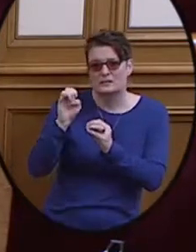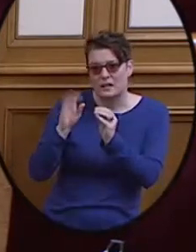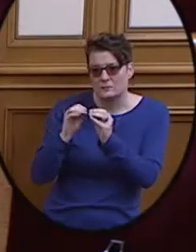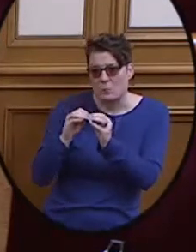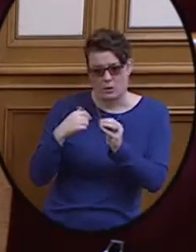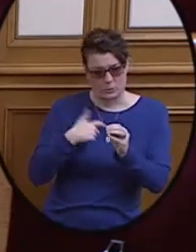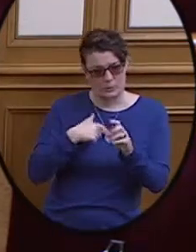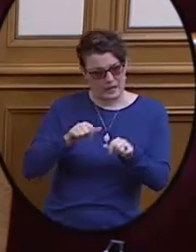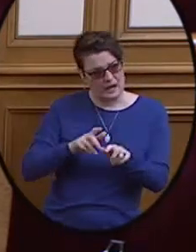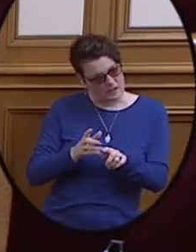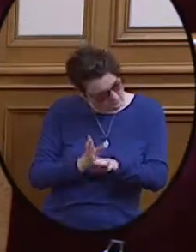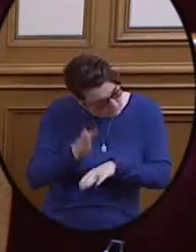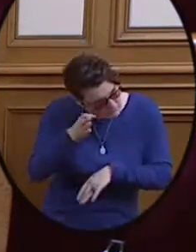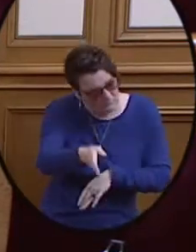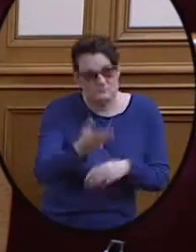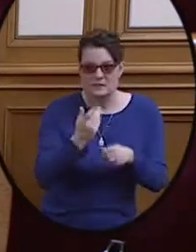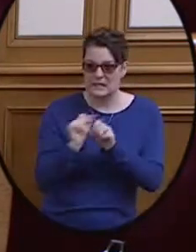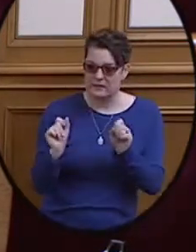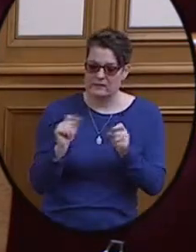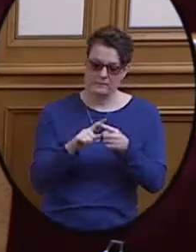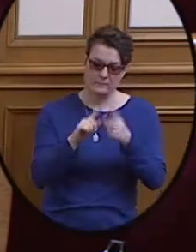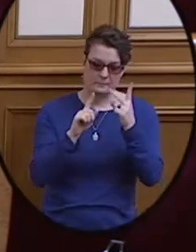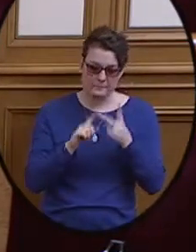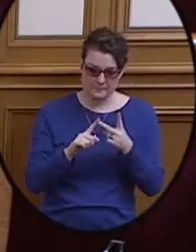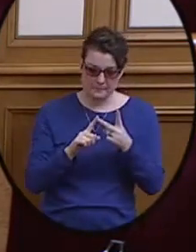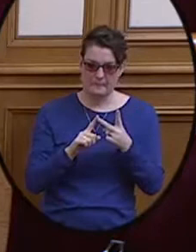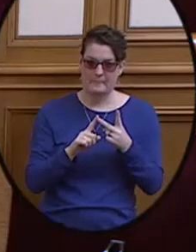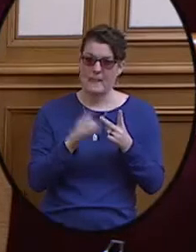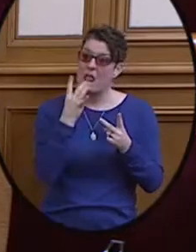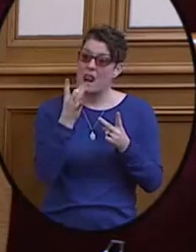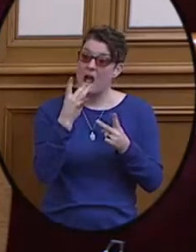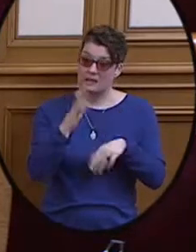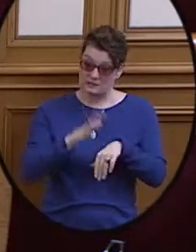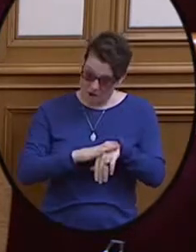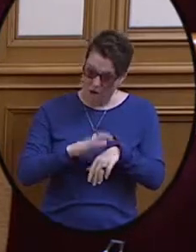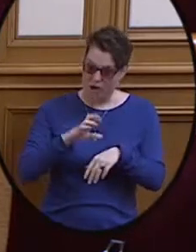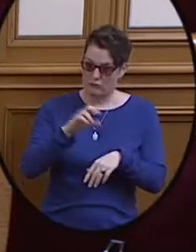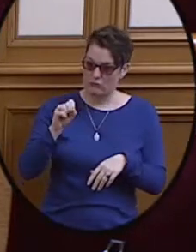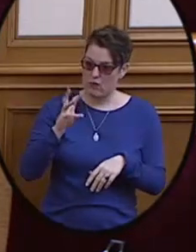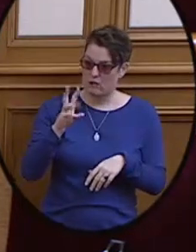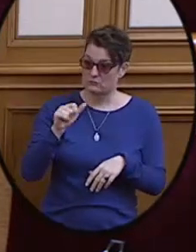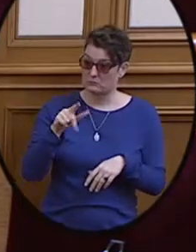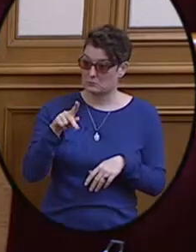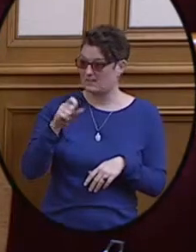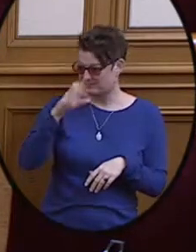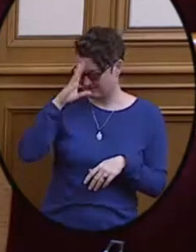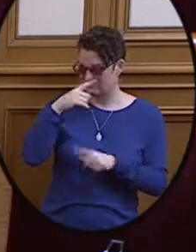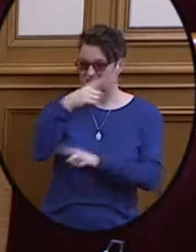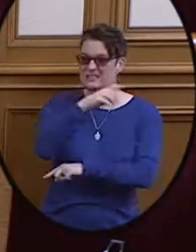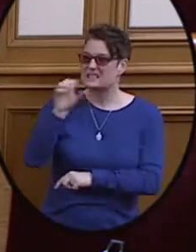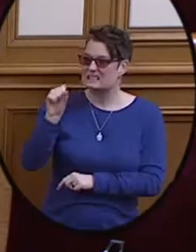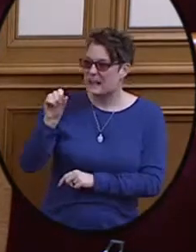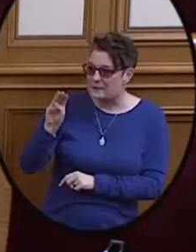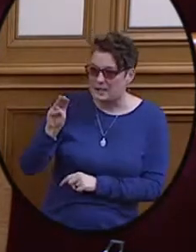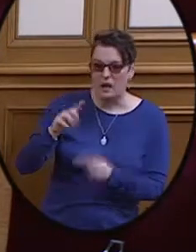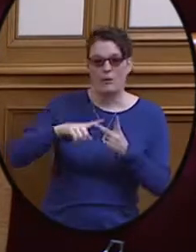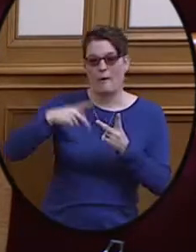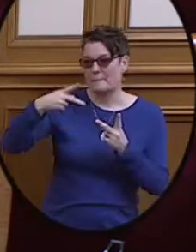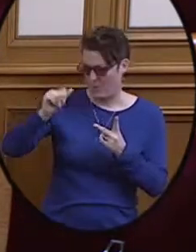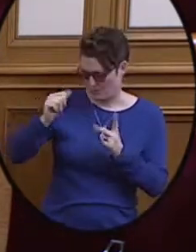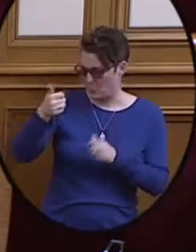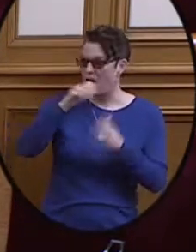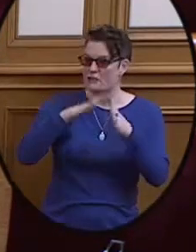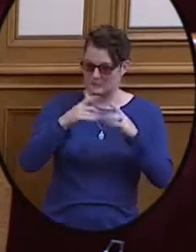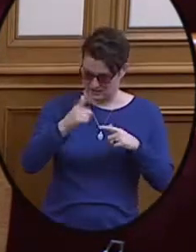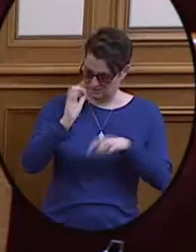the street safely? Second idea, what about lights on crosswalks? I know San Mateo and Palo Alto and other cities actually